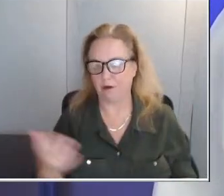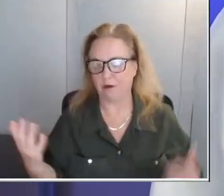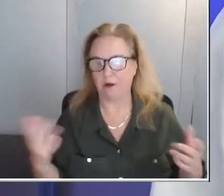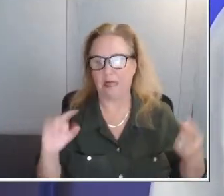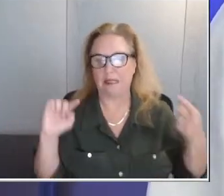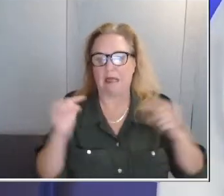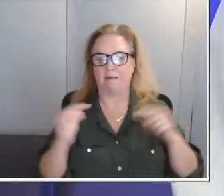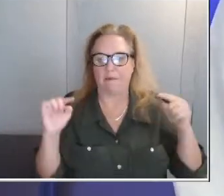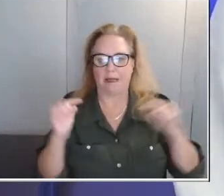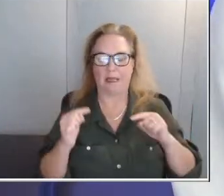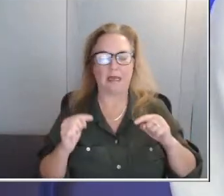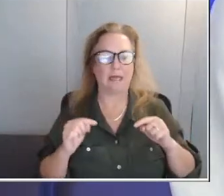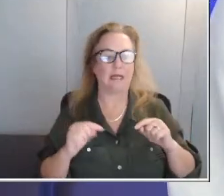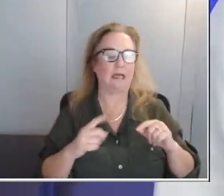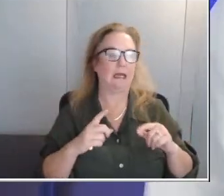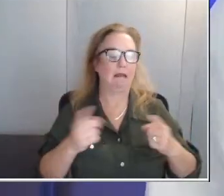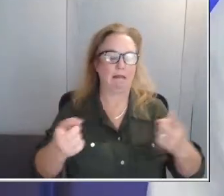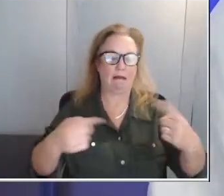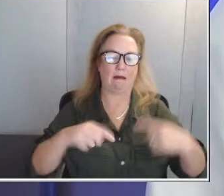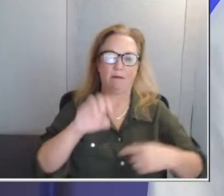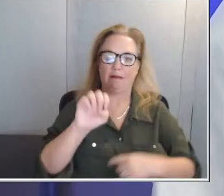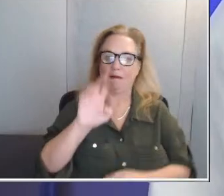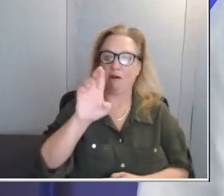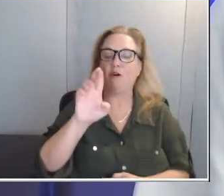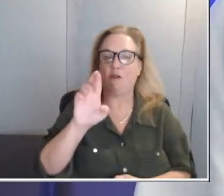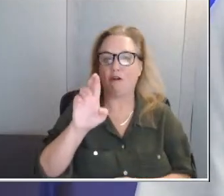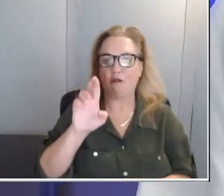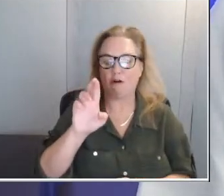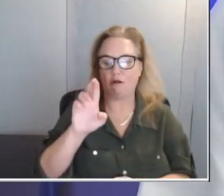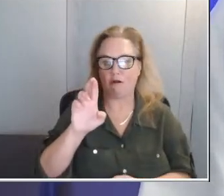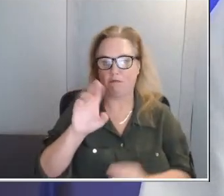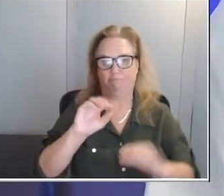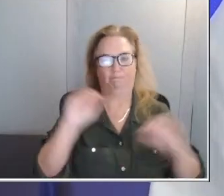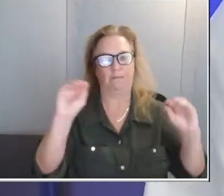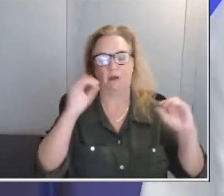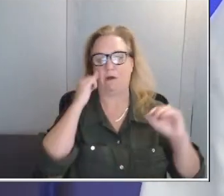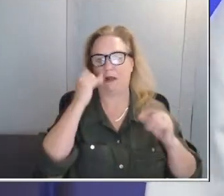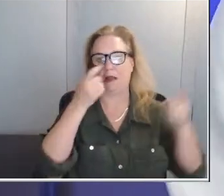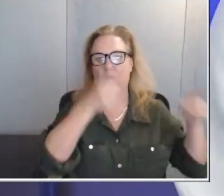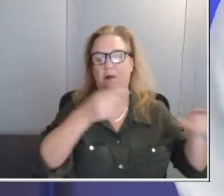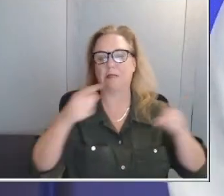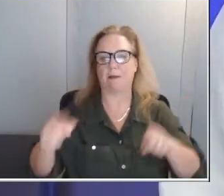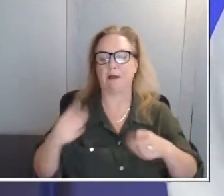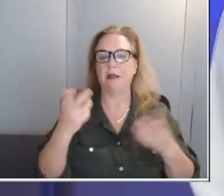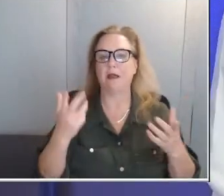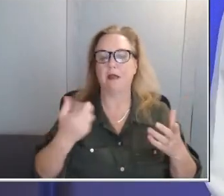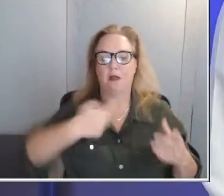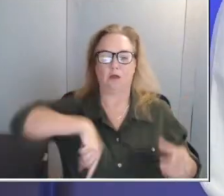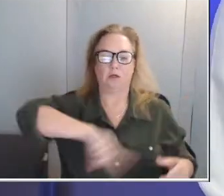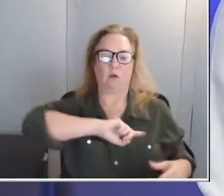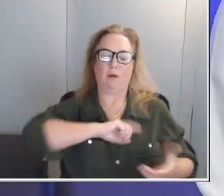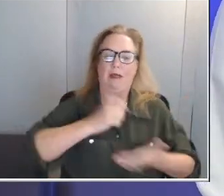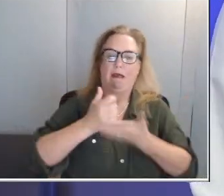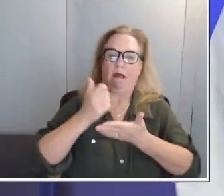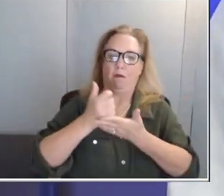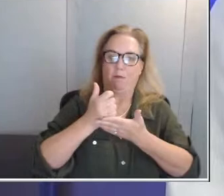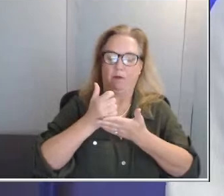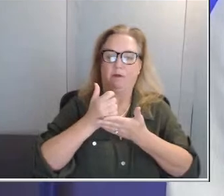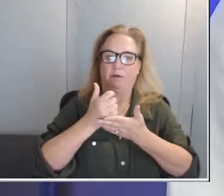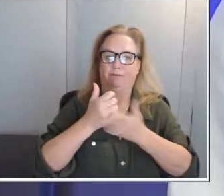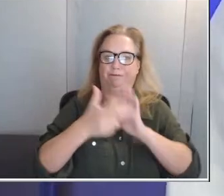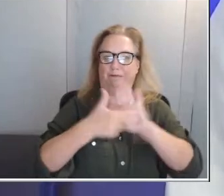pain, and so they come to the emergency department, no idea what's going on, and so we are the ones who helped find that diagnosis.